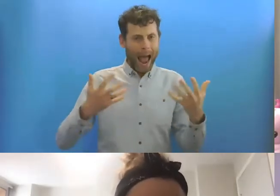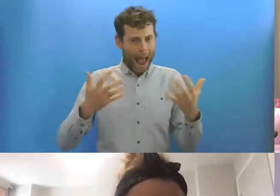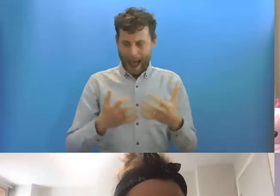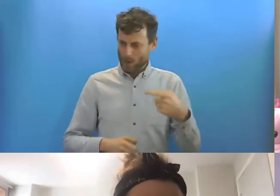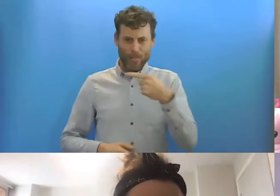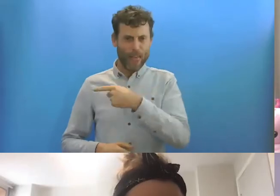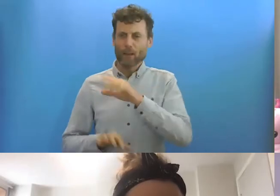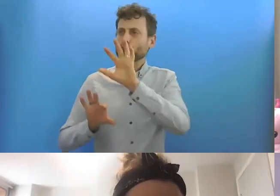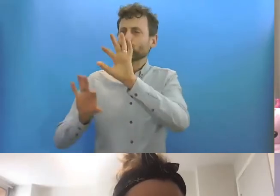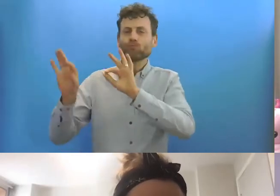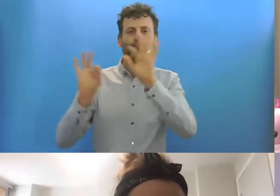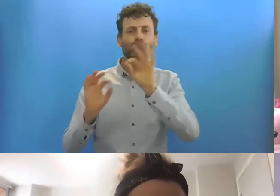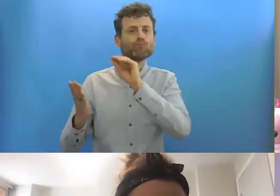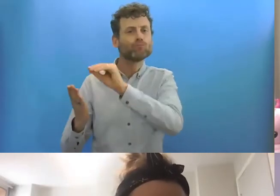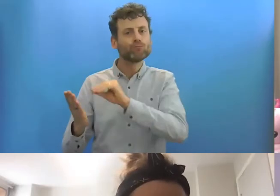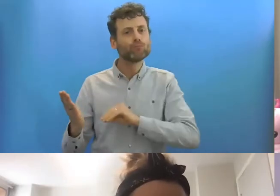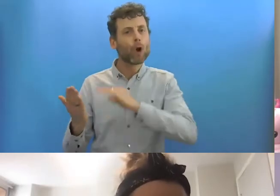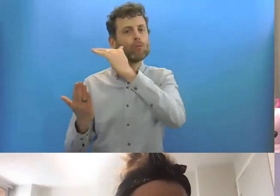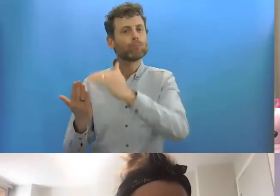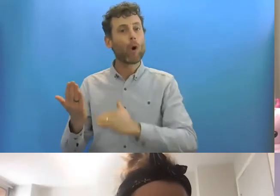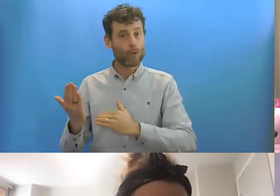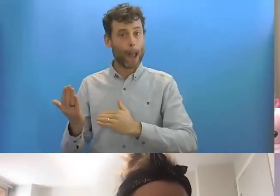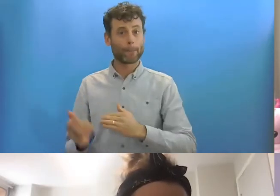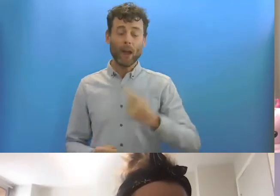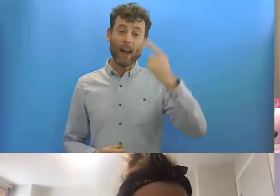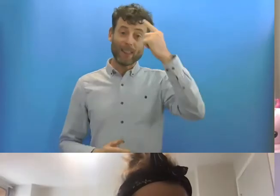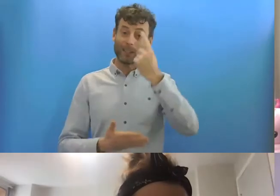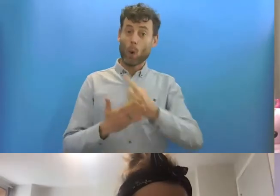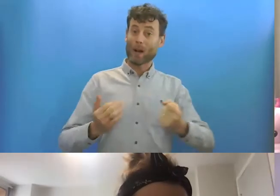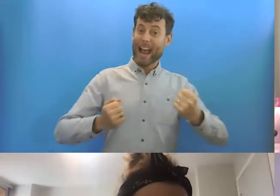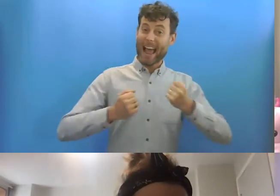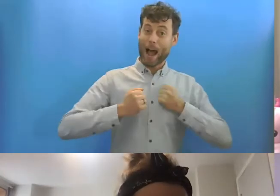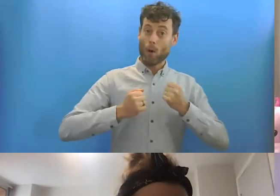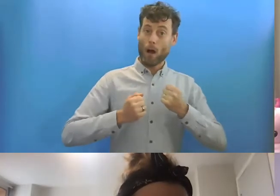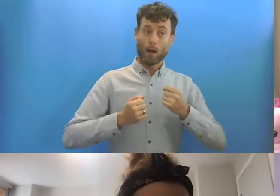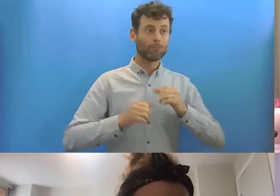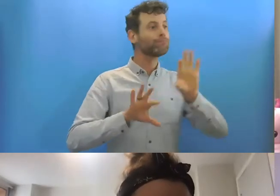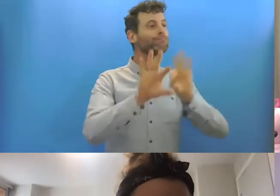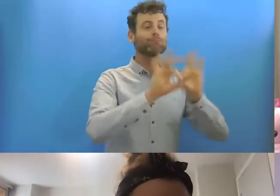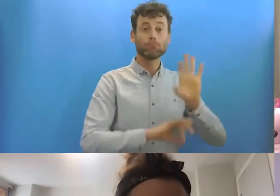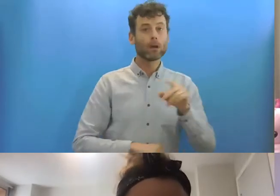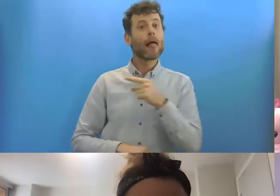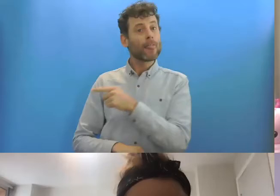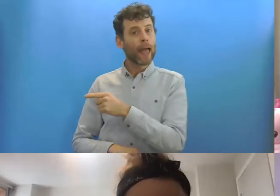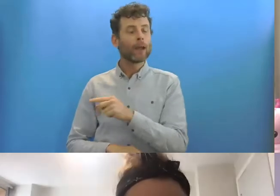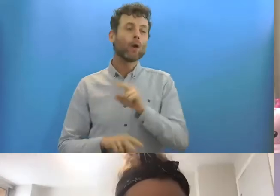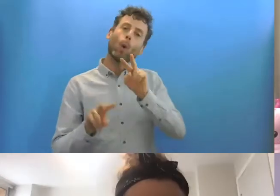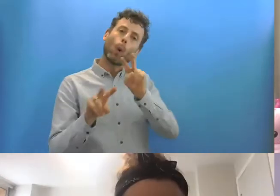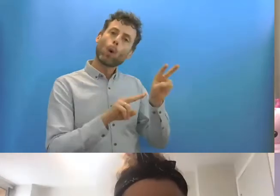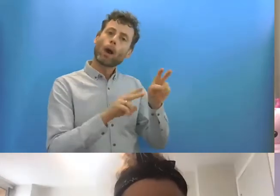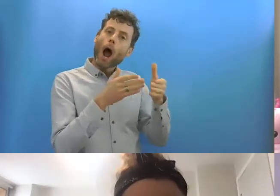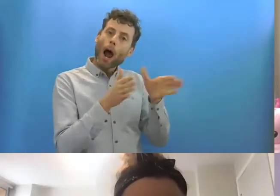all about our work. It is slightly more open than that. But again, the answer is about looking for